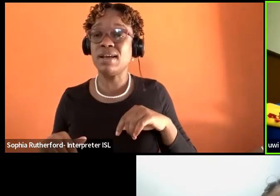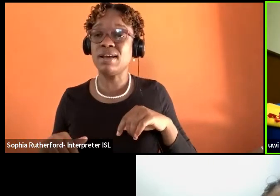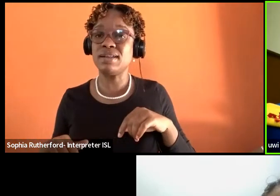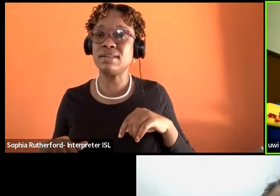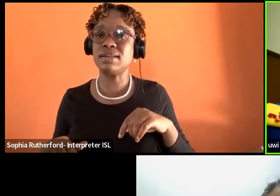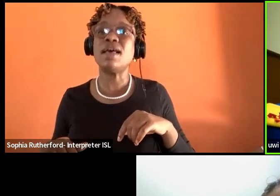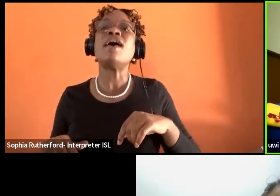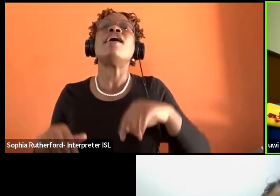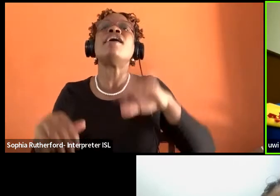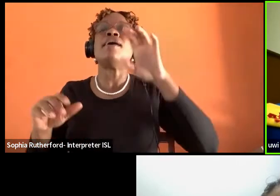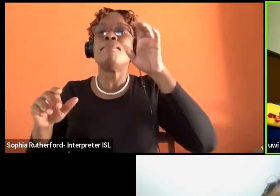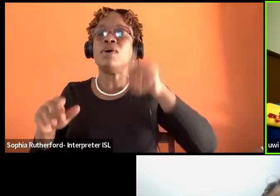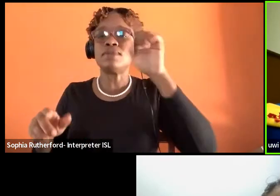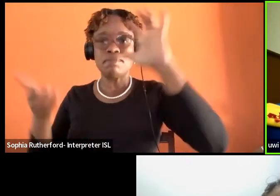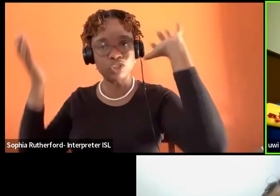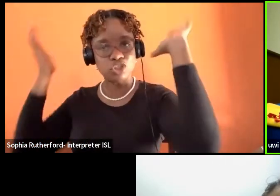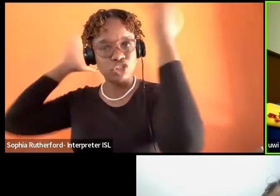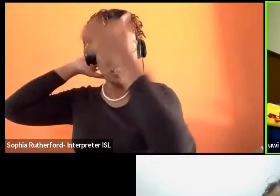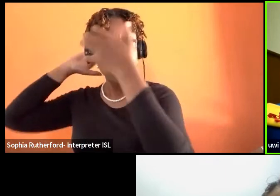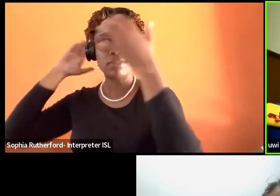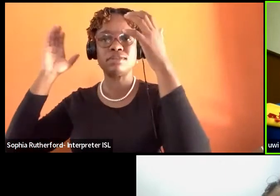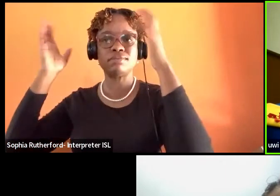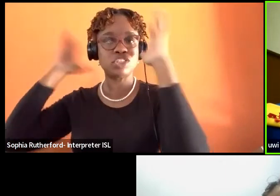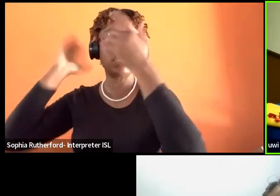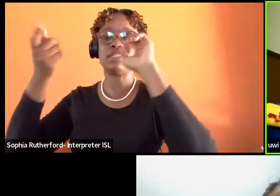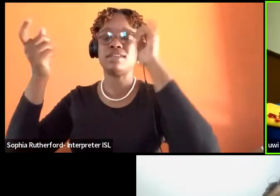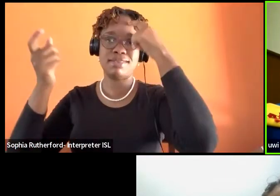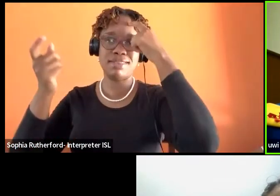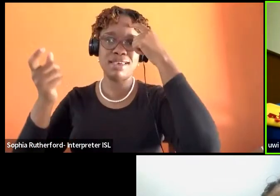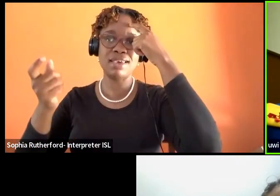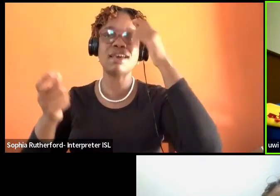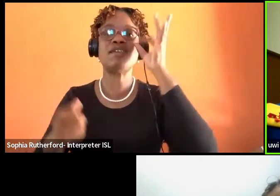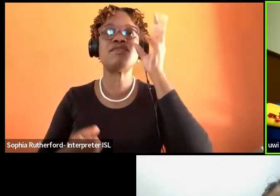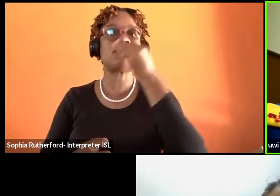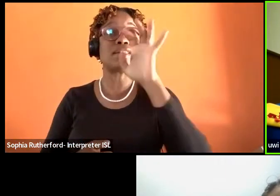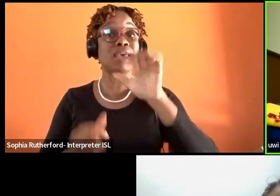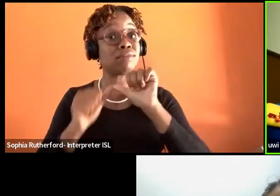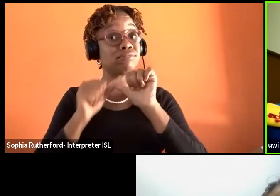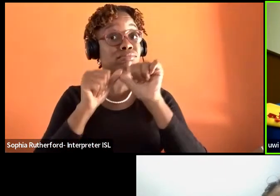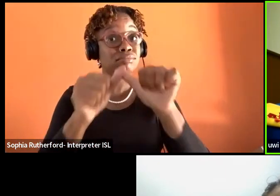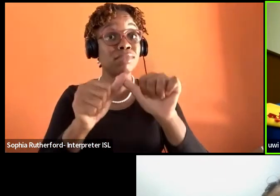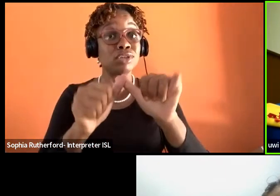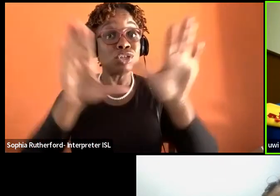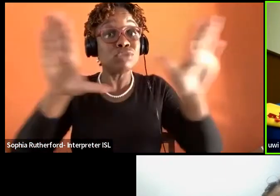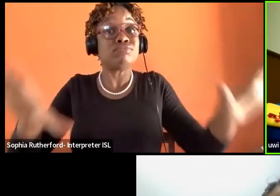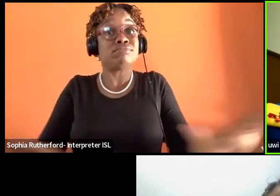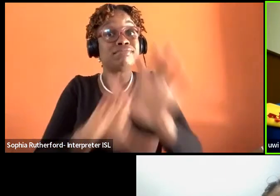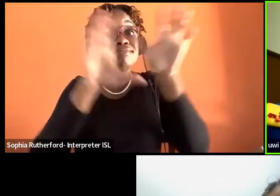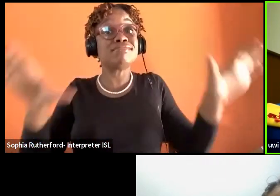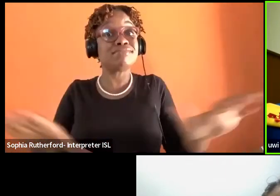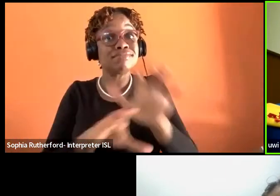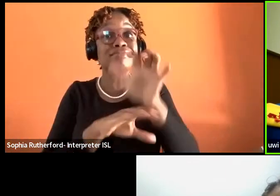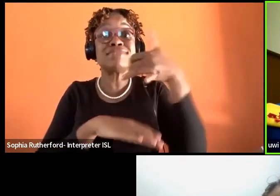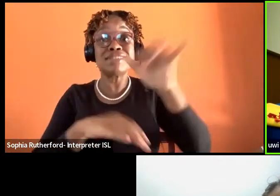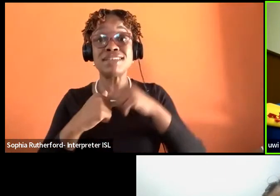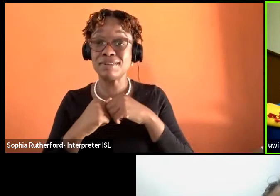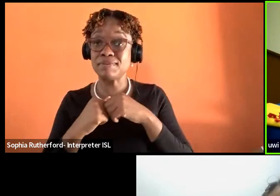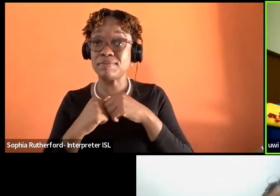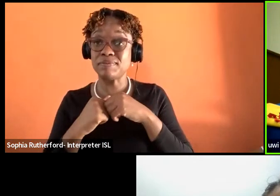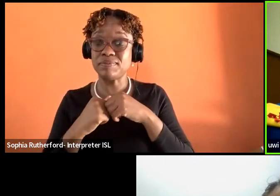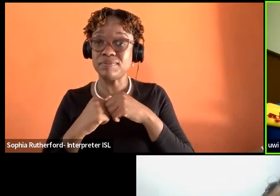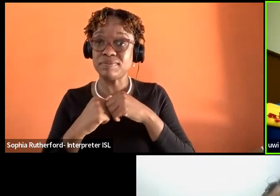can still function, because it was that attitude in the 1980s when I